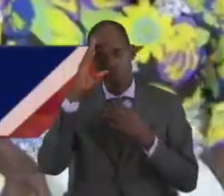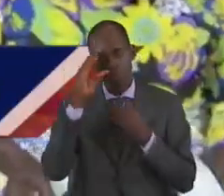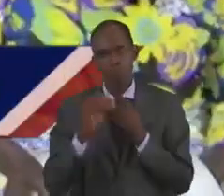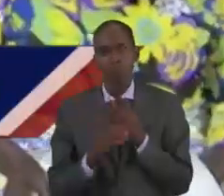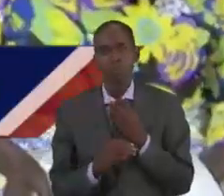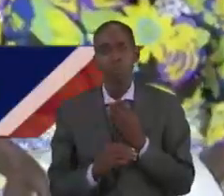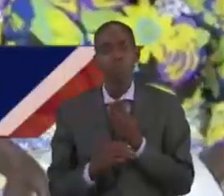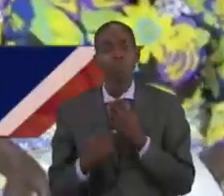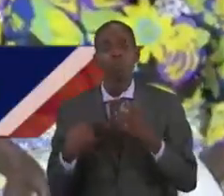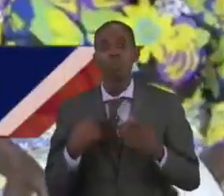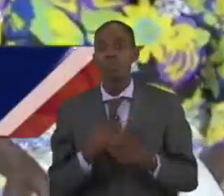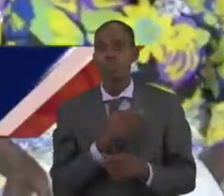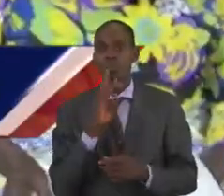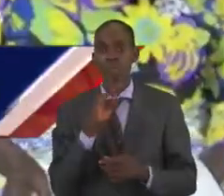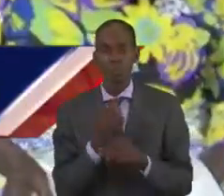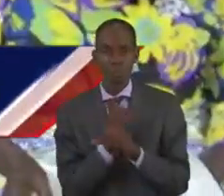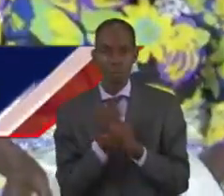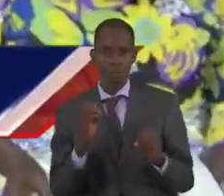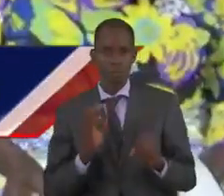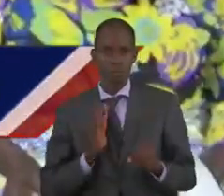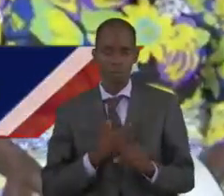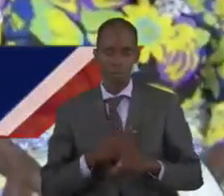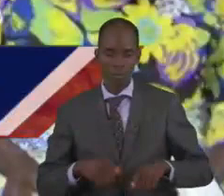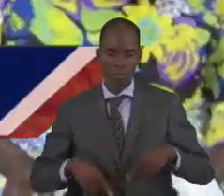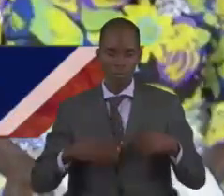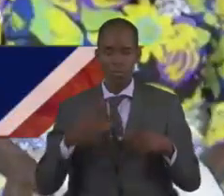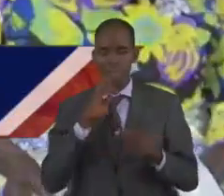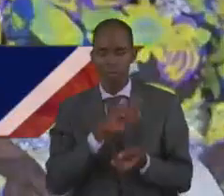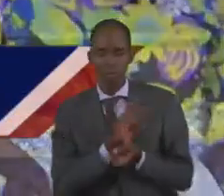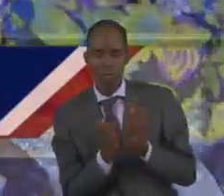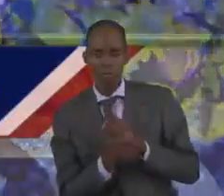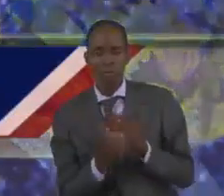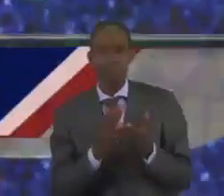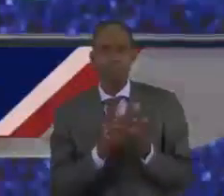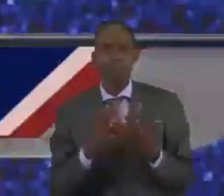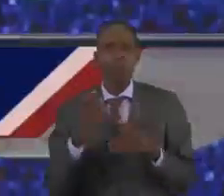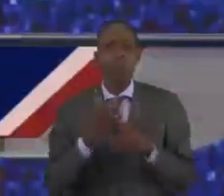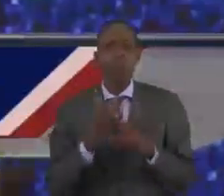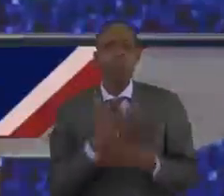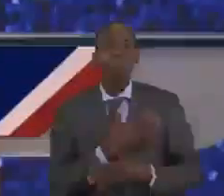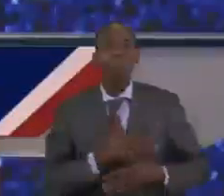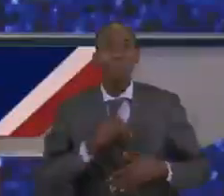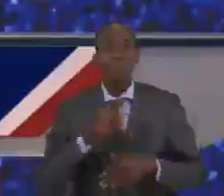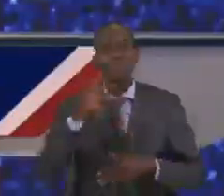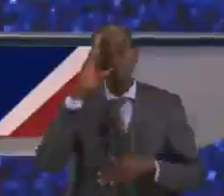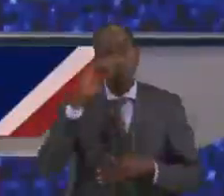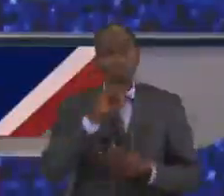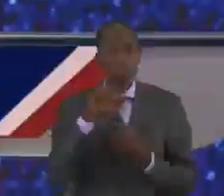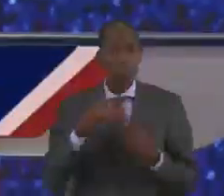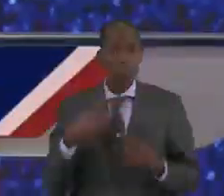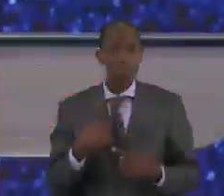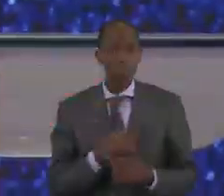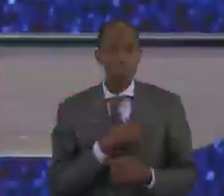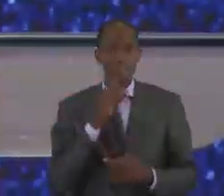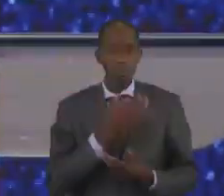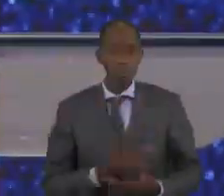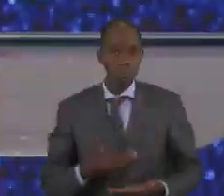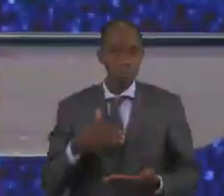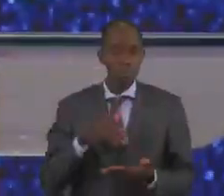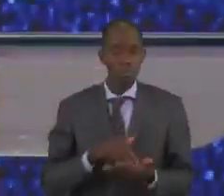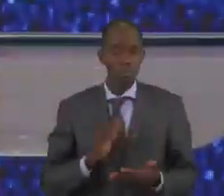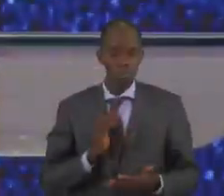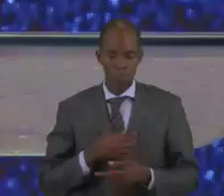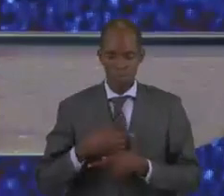When we're saved, our minds are turned away from pleasing men. When we're born again, our hearts